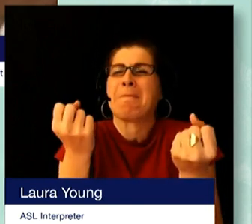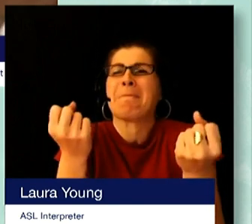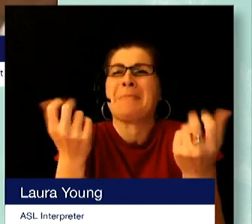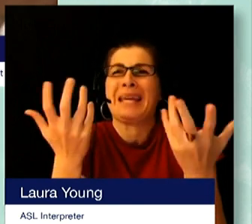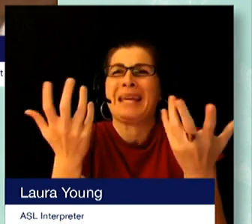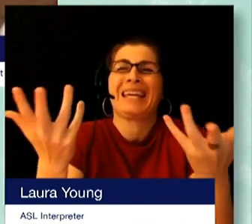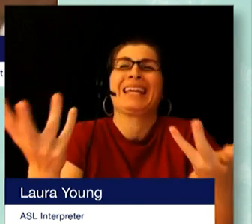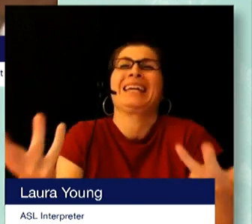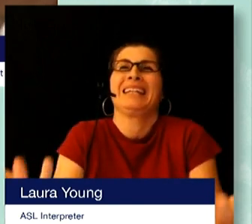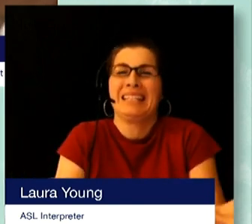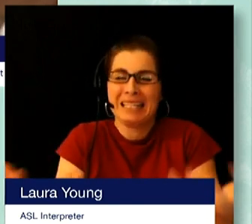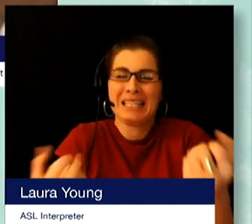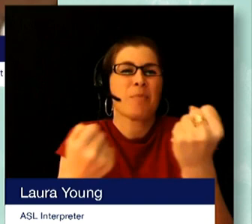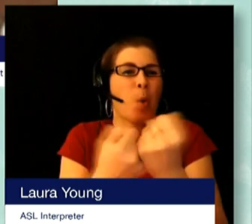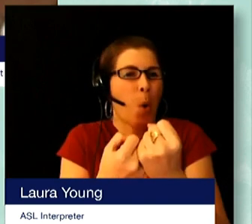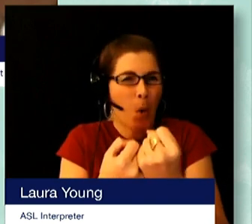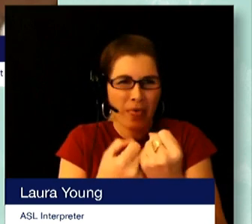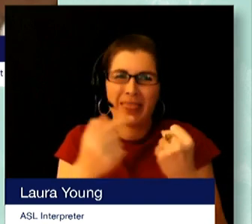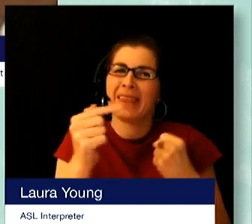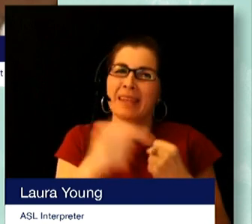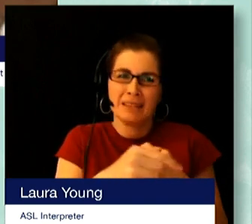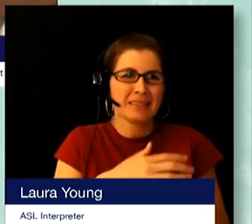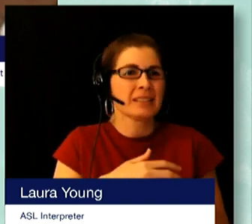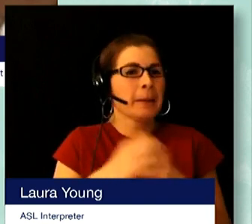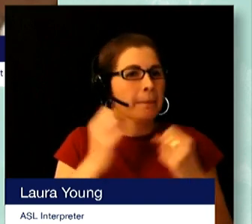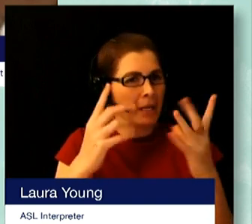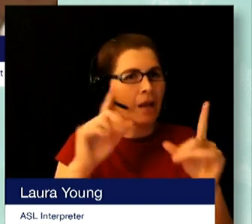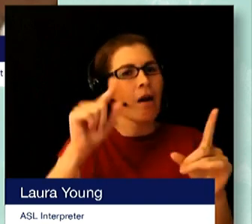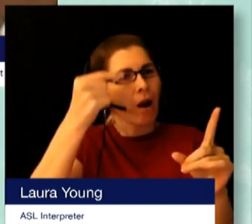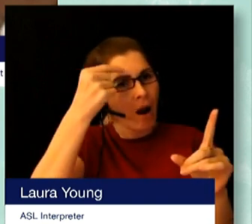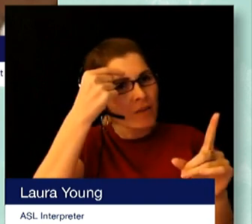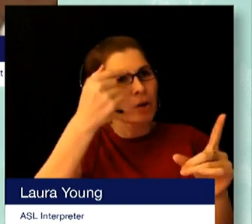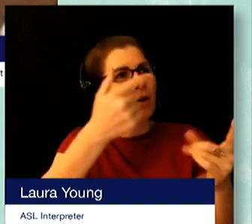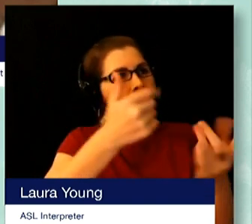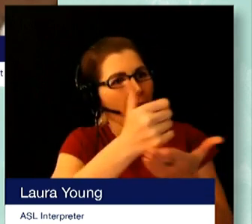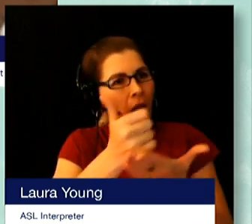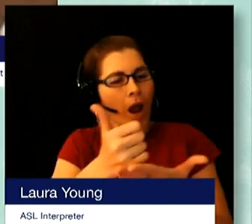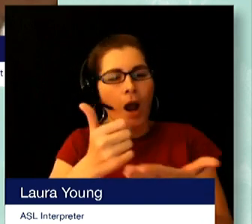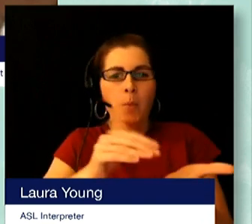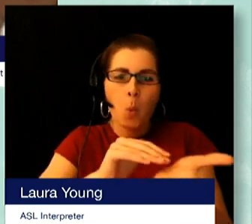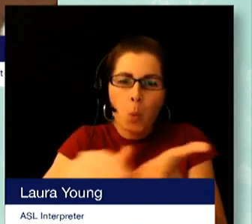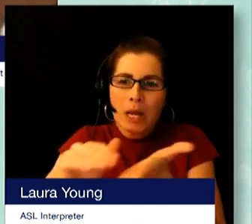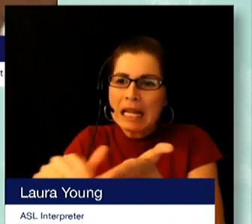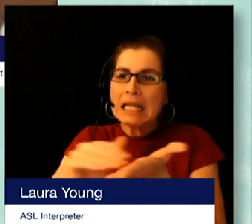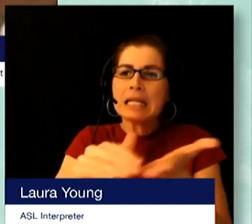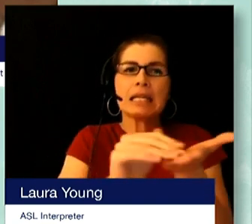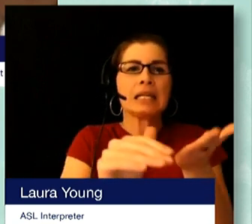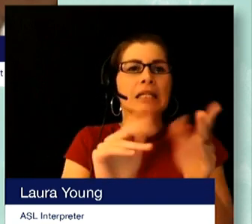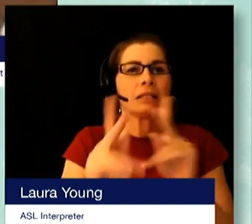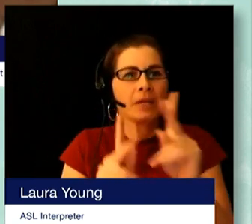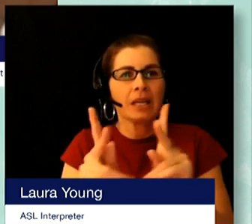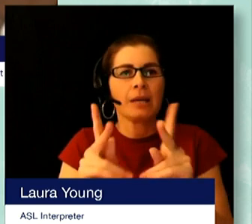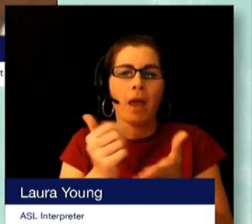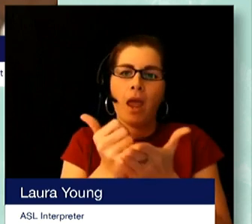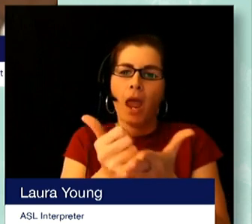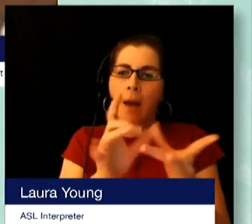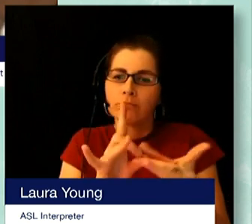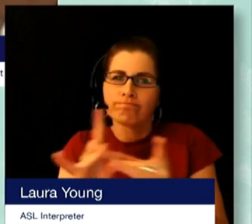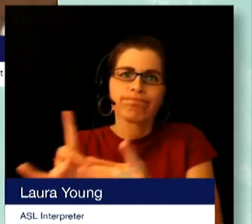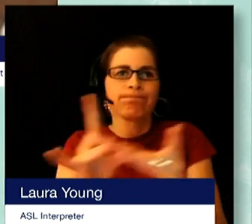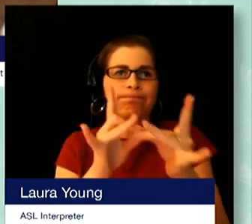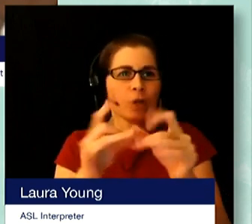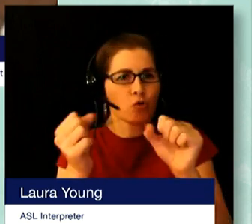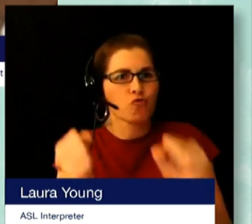Bipartisan majorities support governors using commutation powers to release large groups of people to strengthen communities. You know, we also